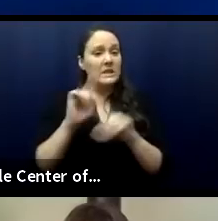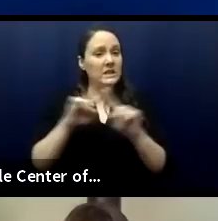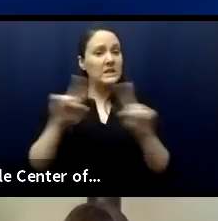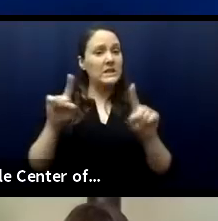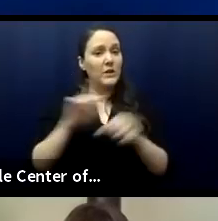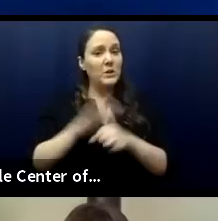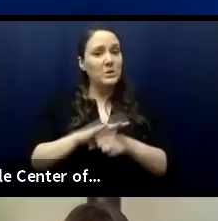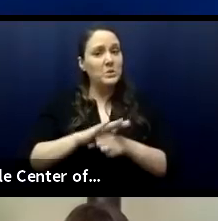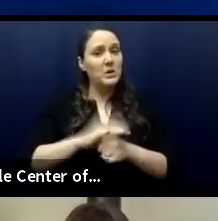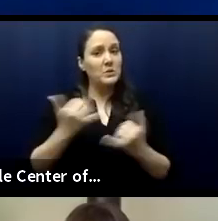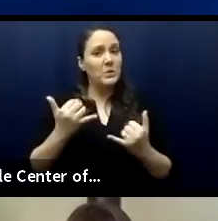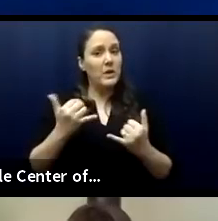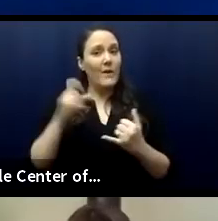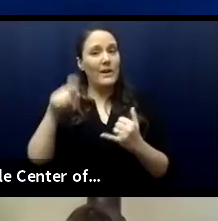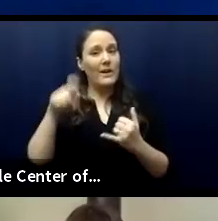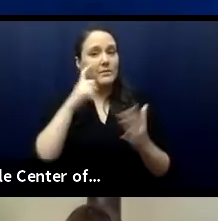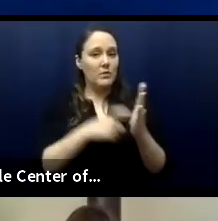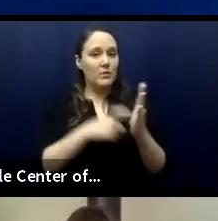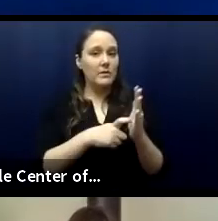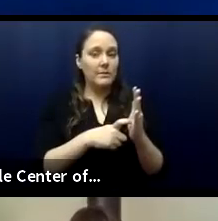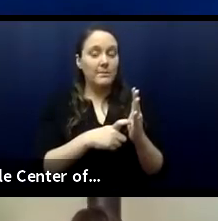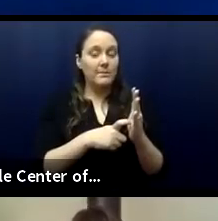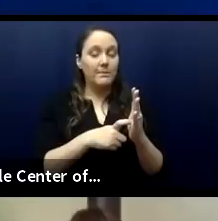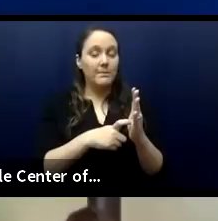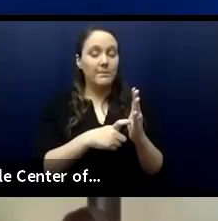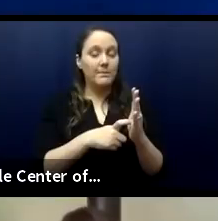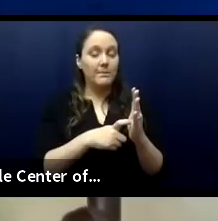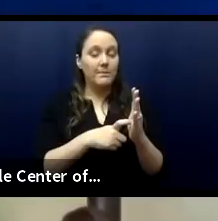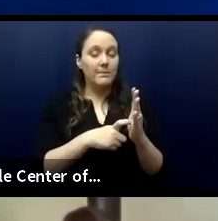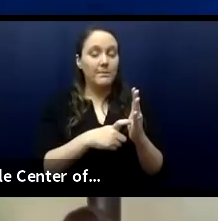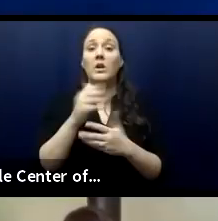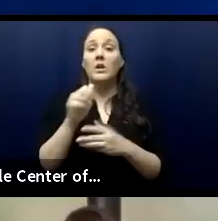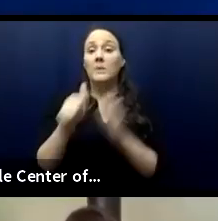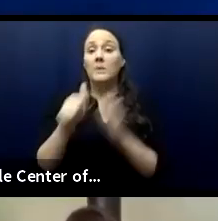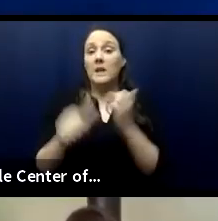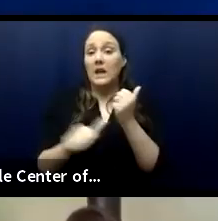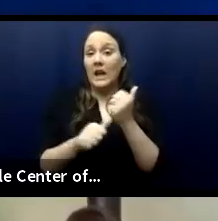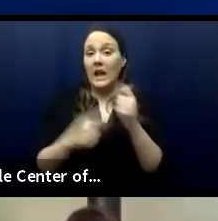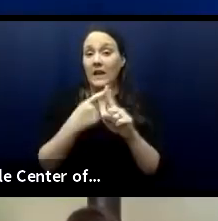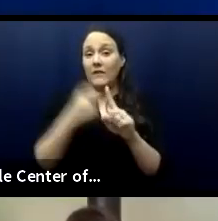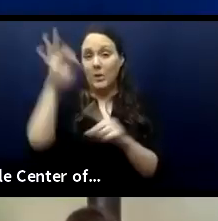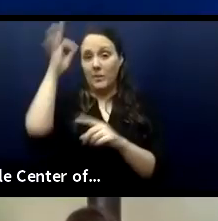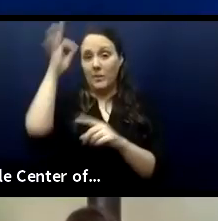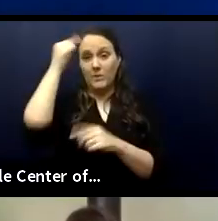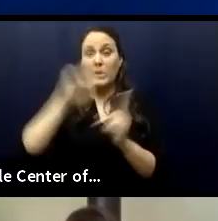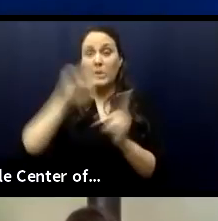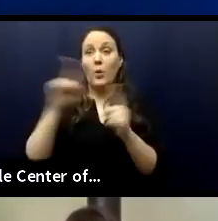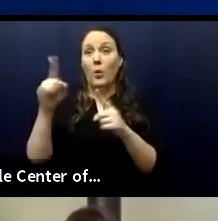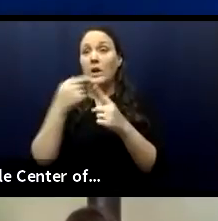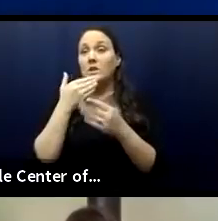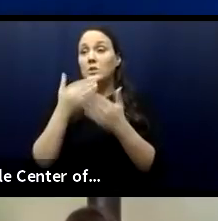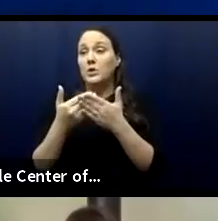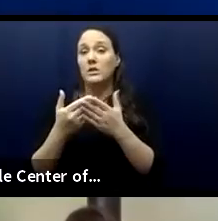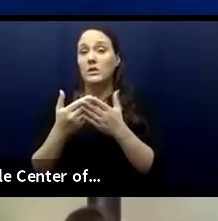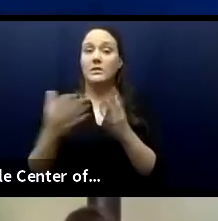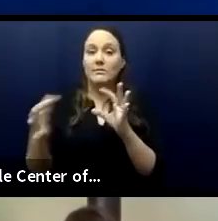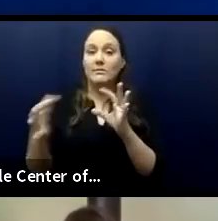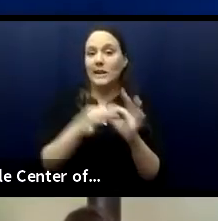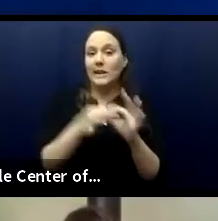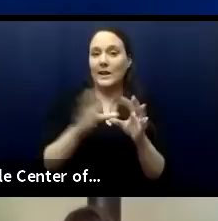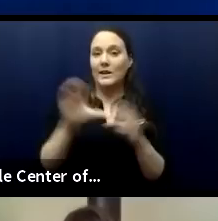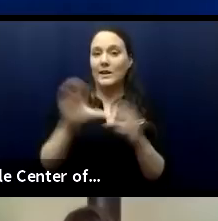be recognized. Unfortunately, the aid from the federal government mostly went to well-connected corporate entities and not those small businesses